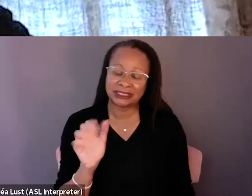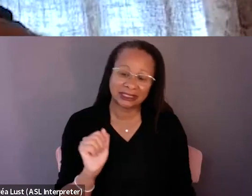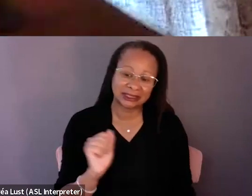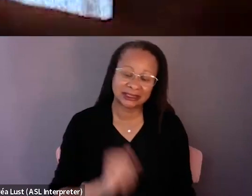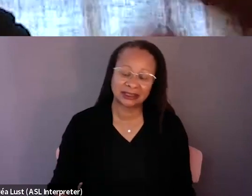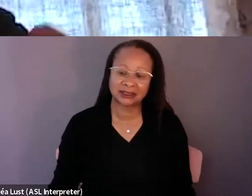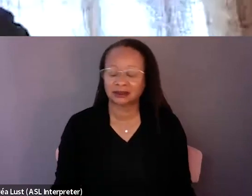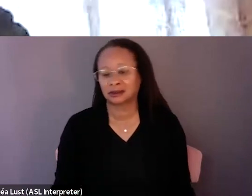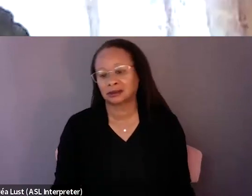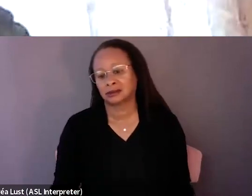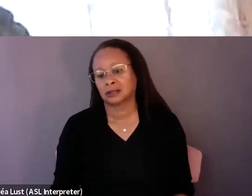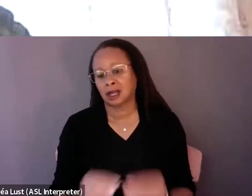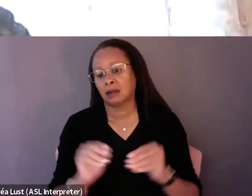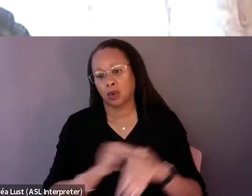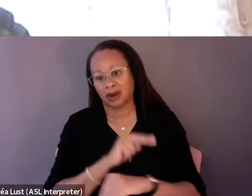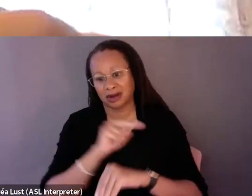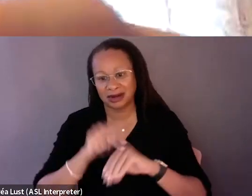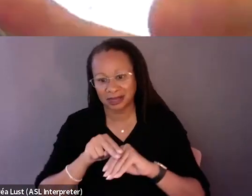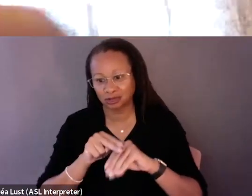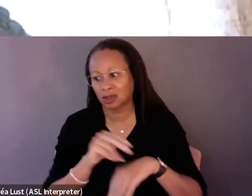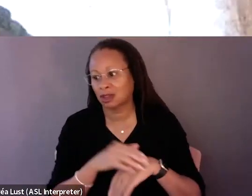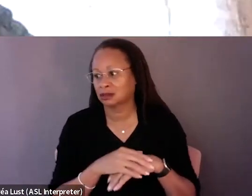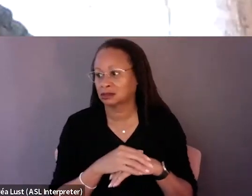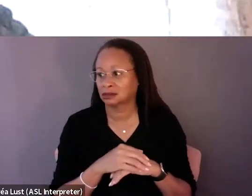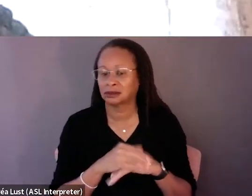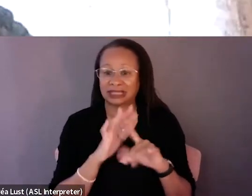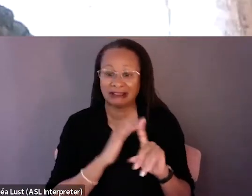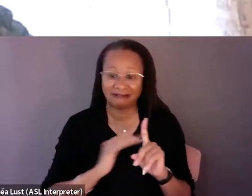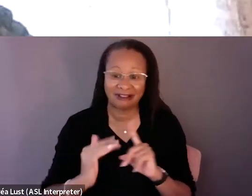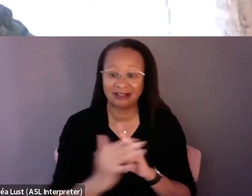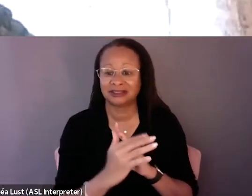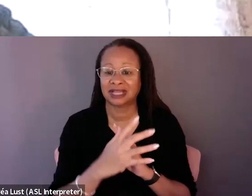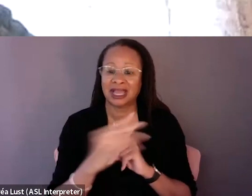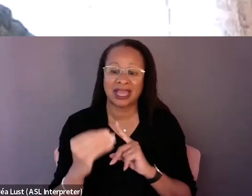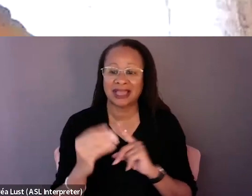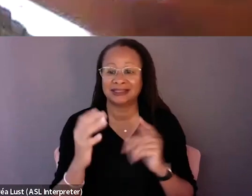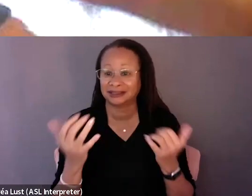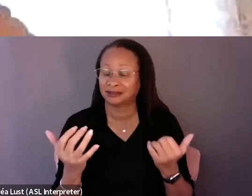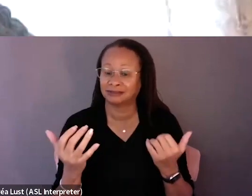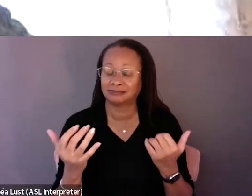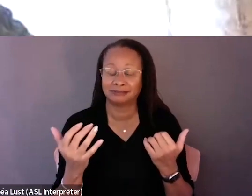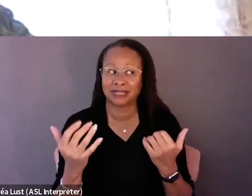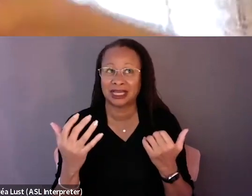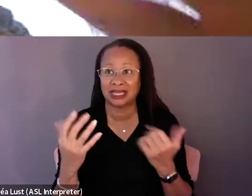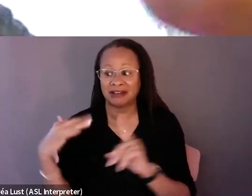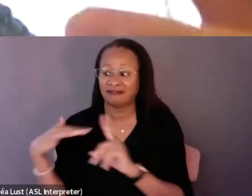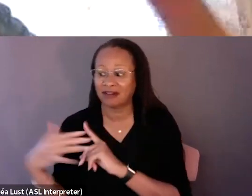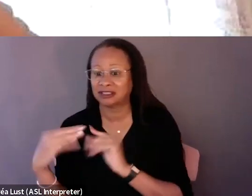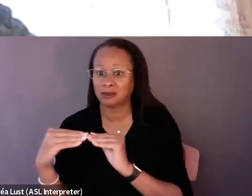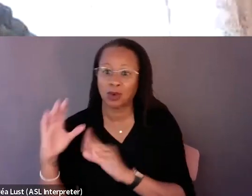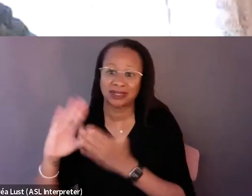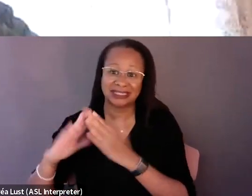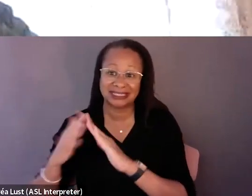a more natural environment and one that's more